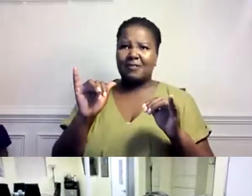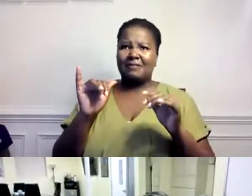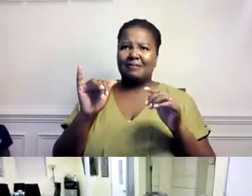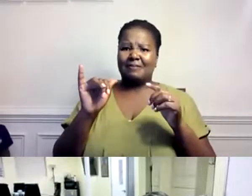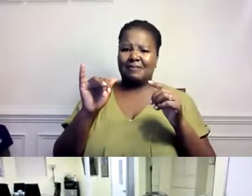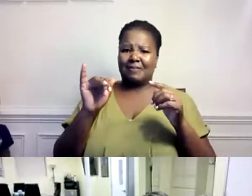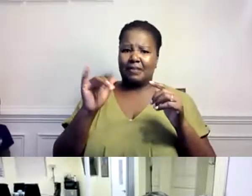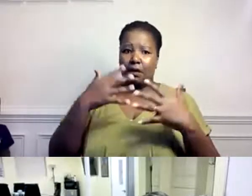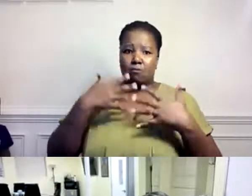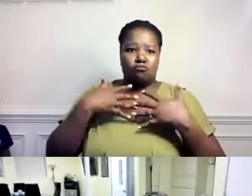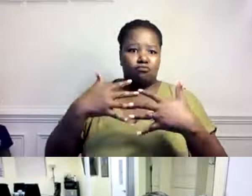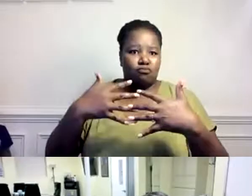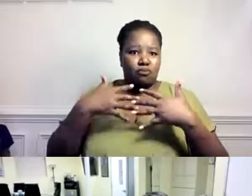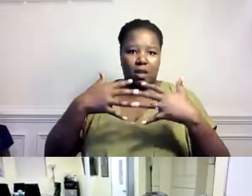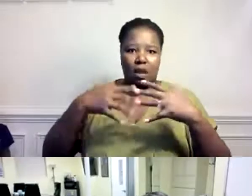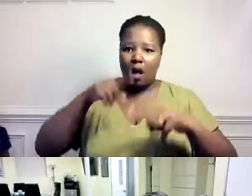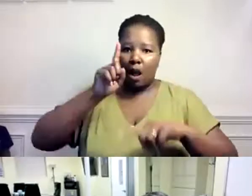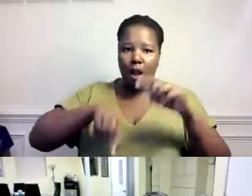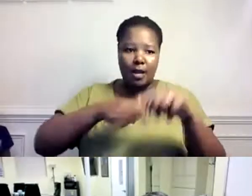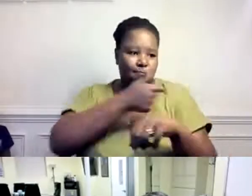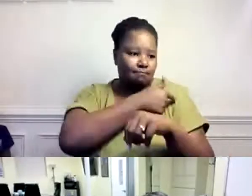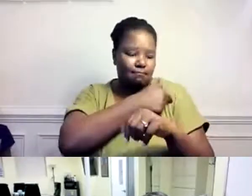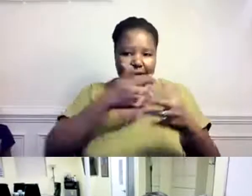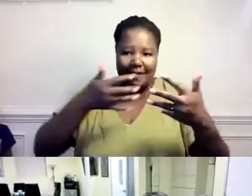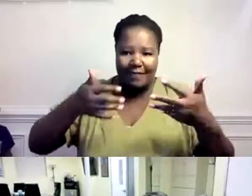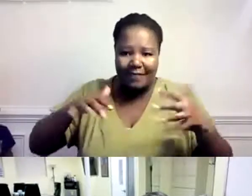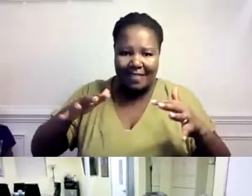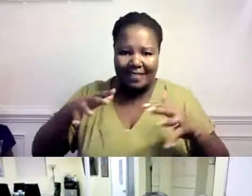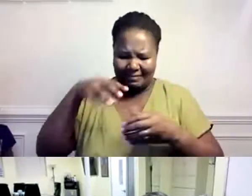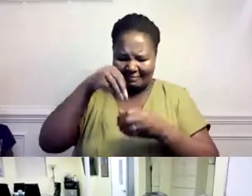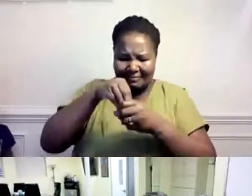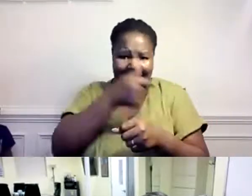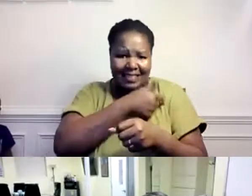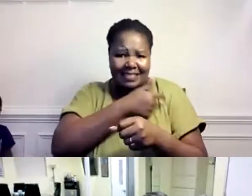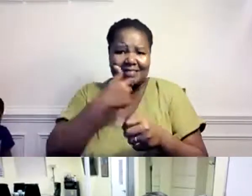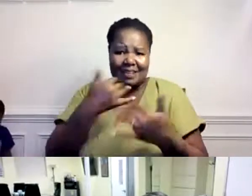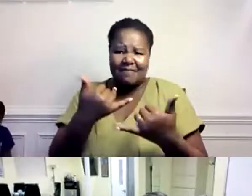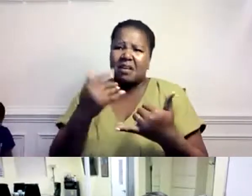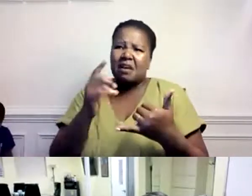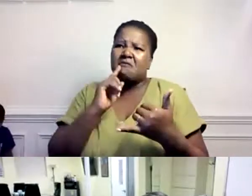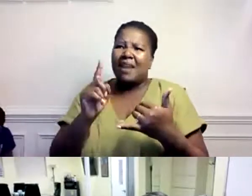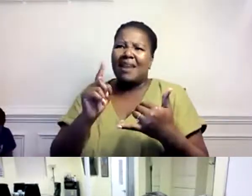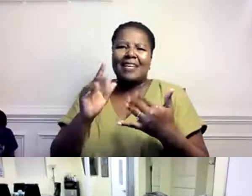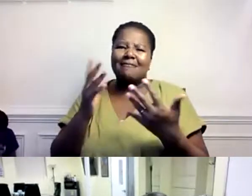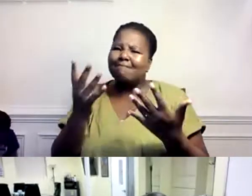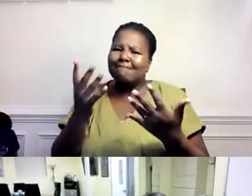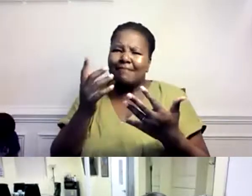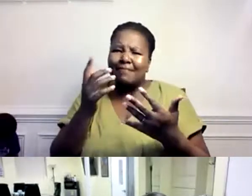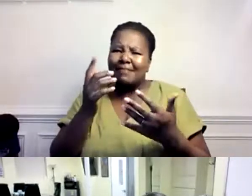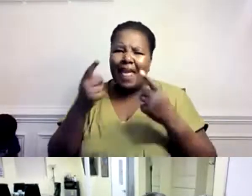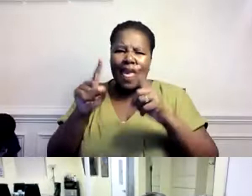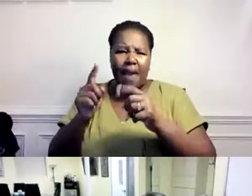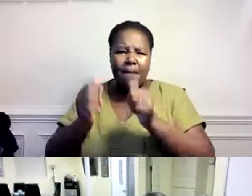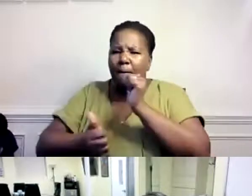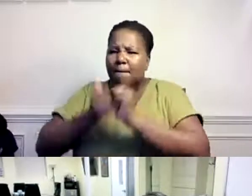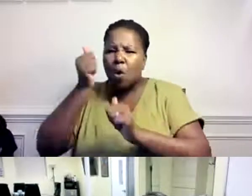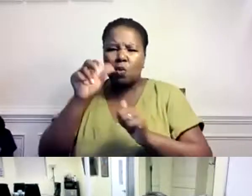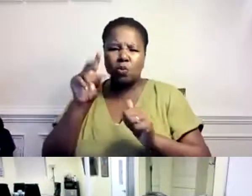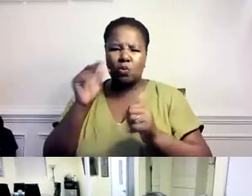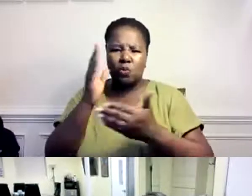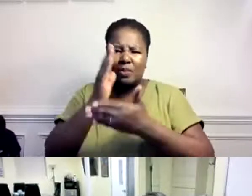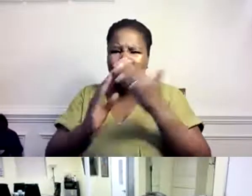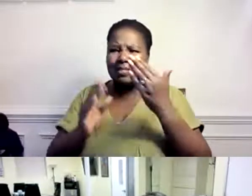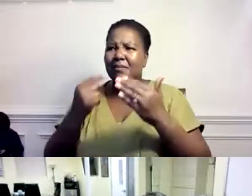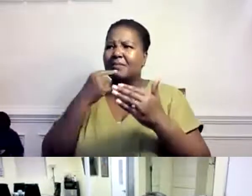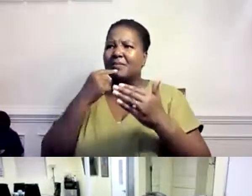trouble breathing and your throat starts tightening up and all that, which is pretty rare. But people who have that reaction with shellfish